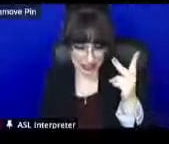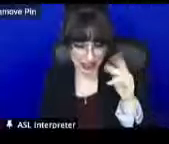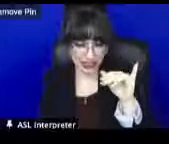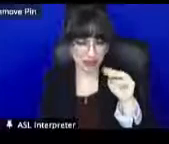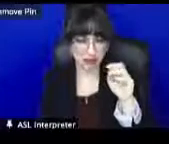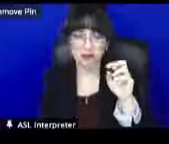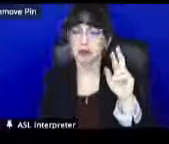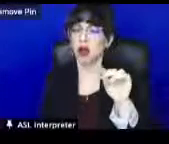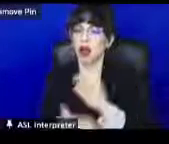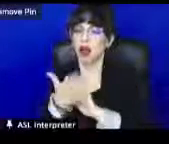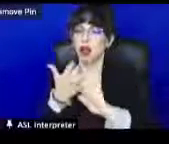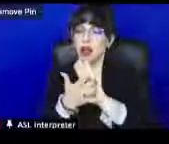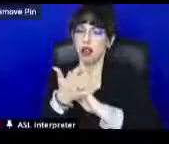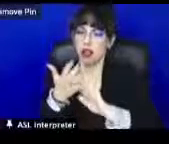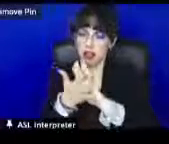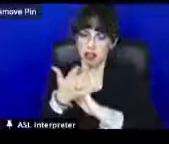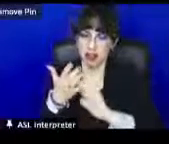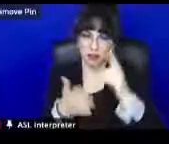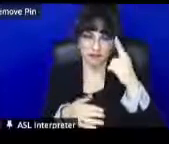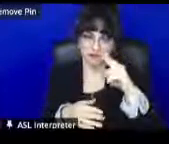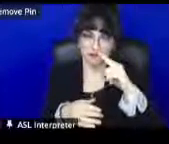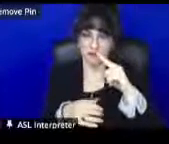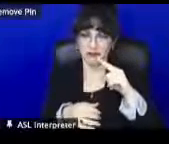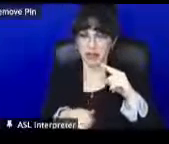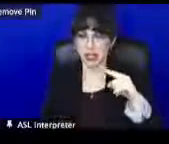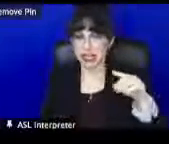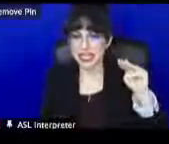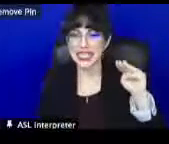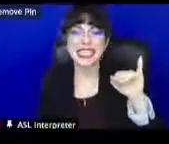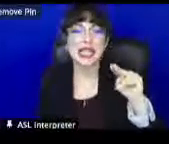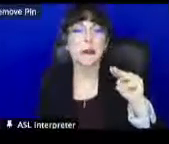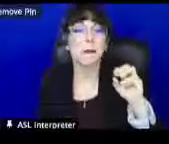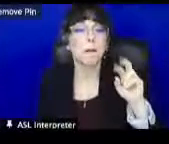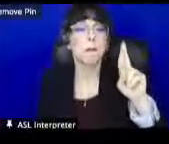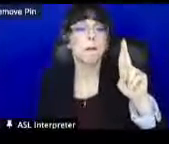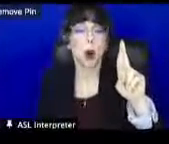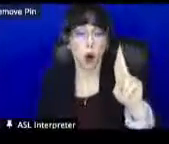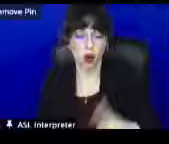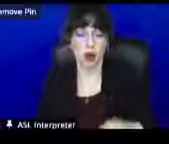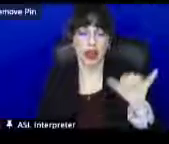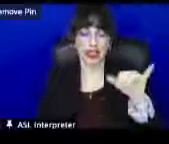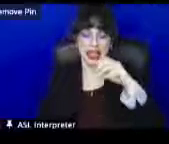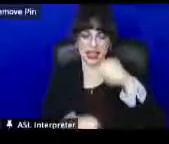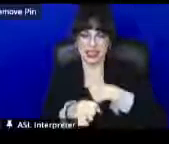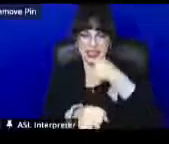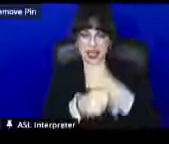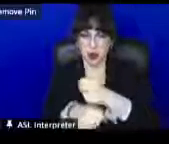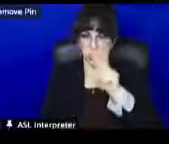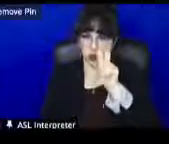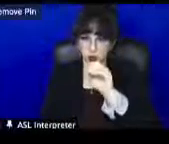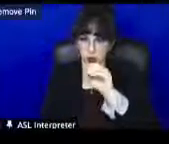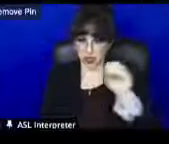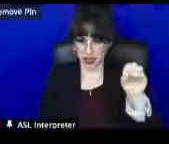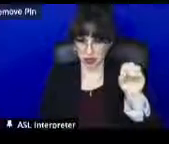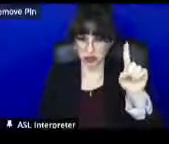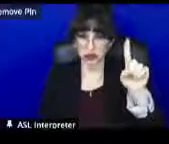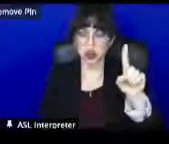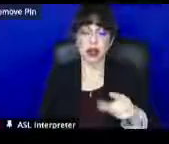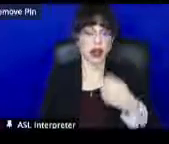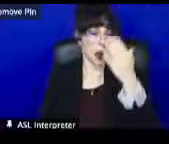starting the preparations for elections in East Timor in 2001. And because when I